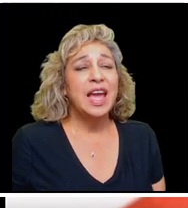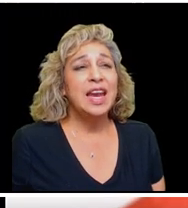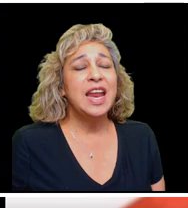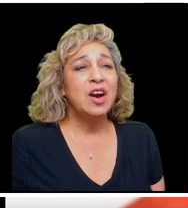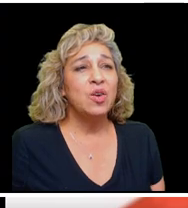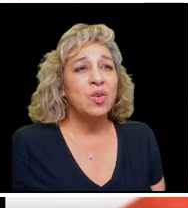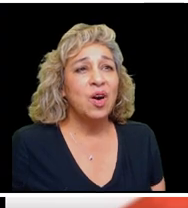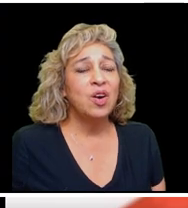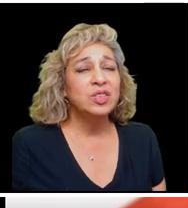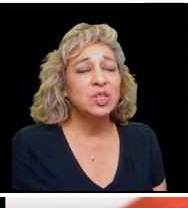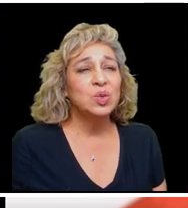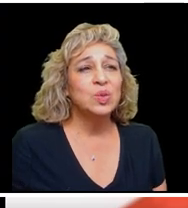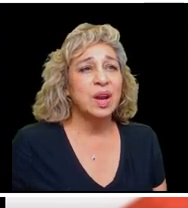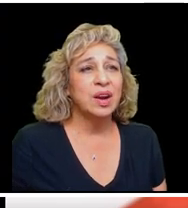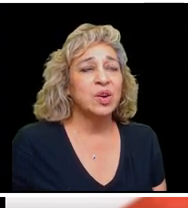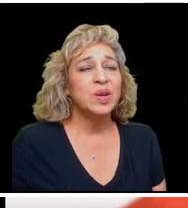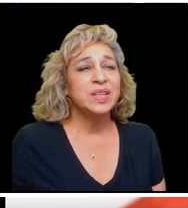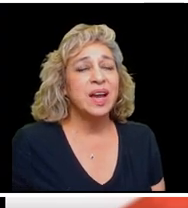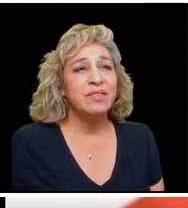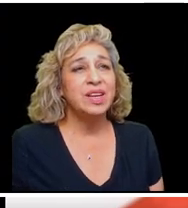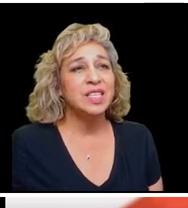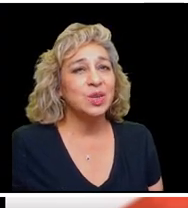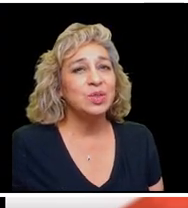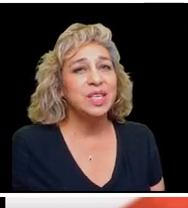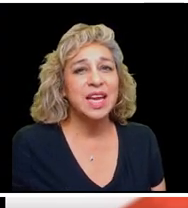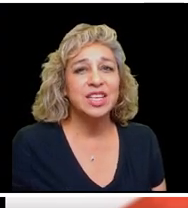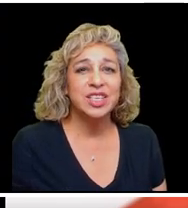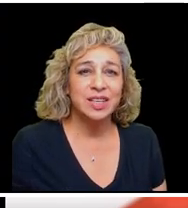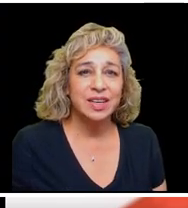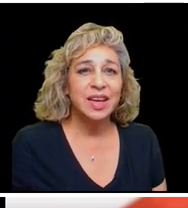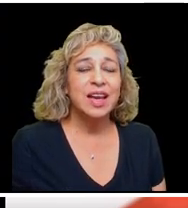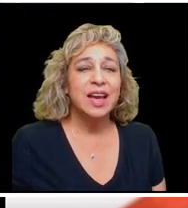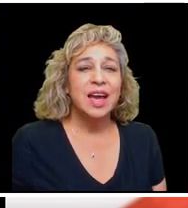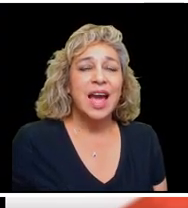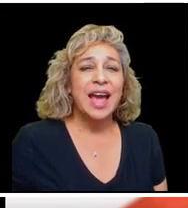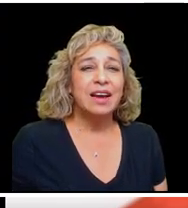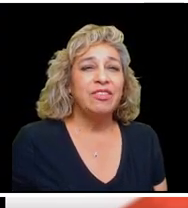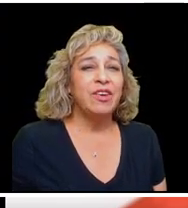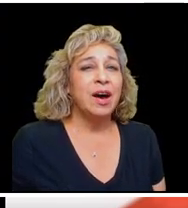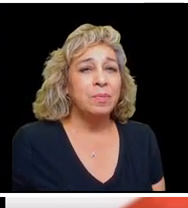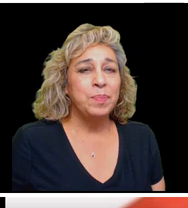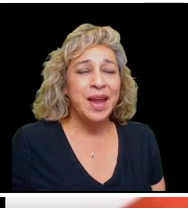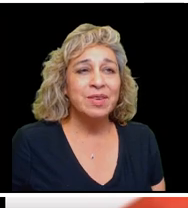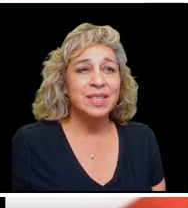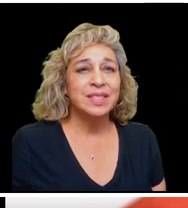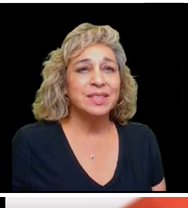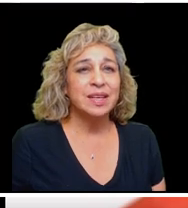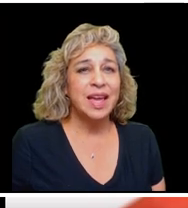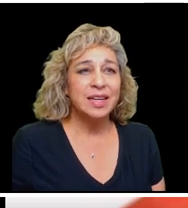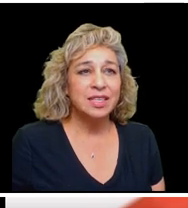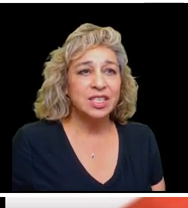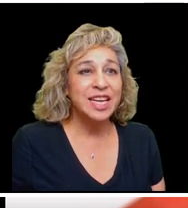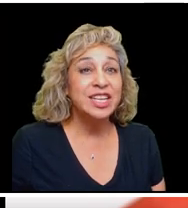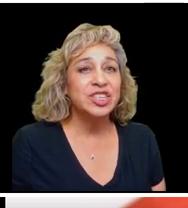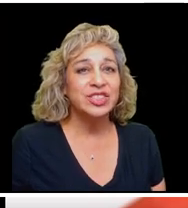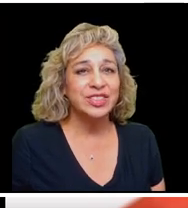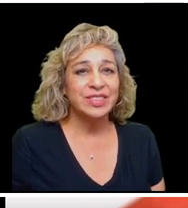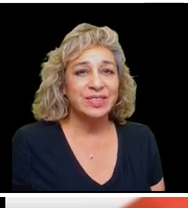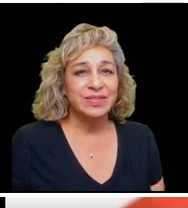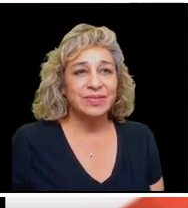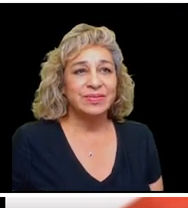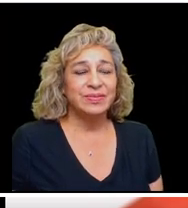now all the schools are going to have an association of parents and teachers